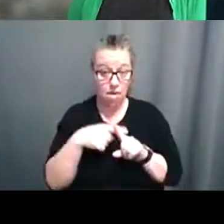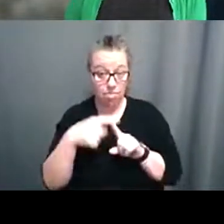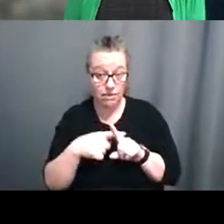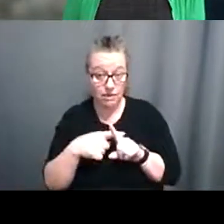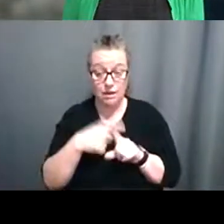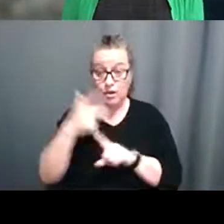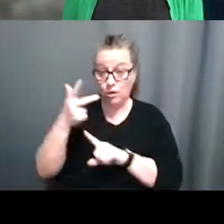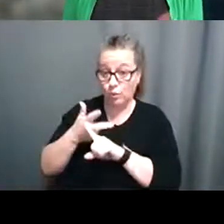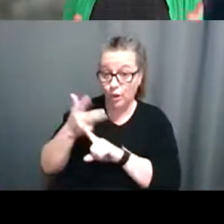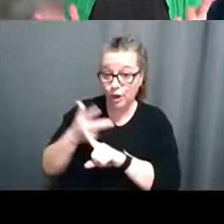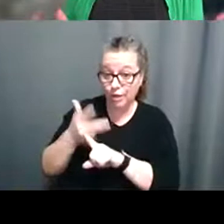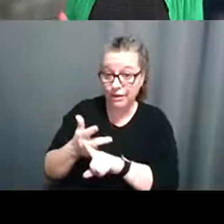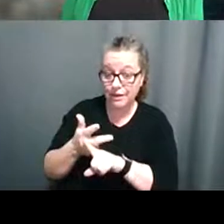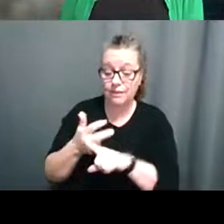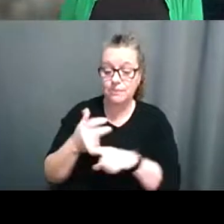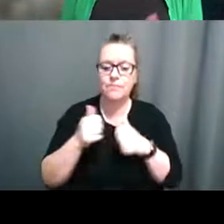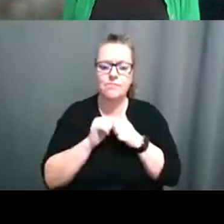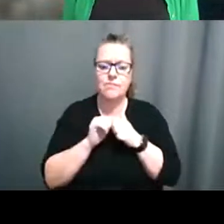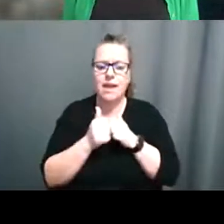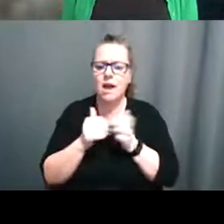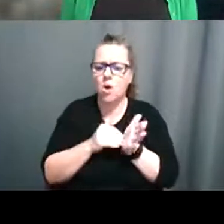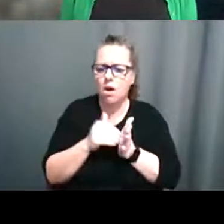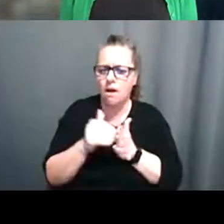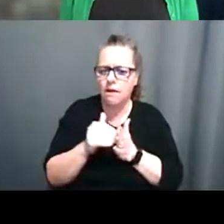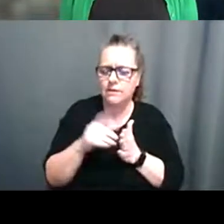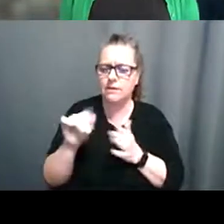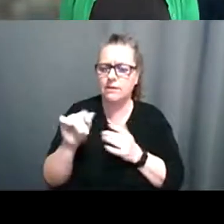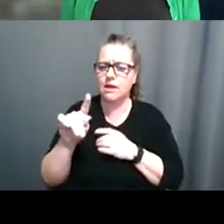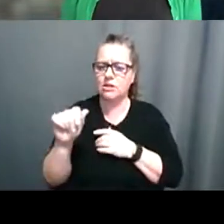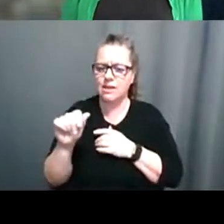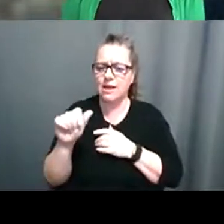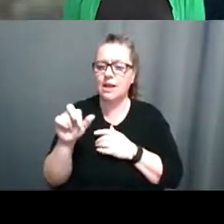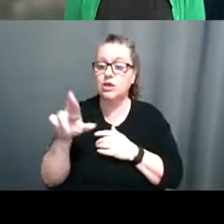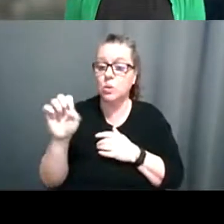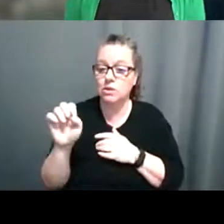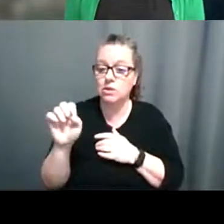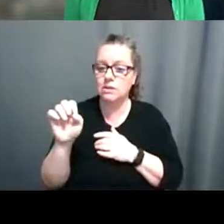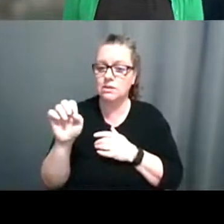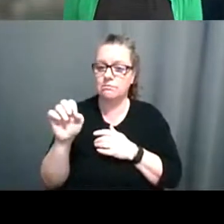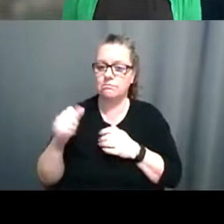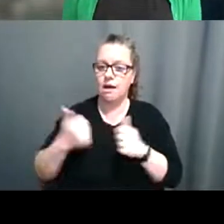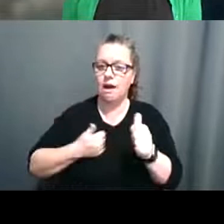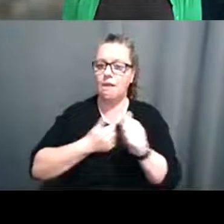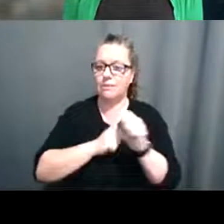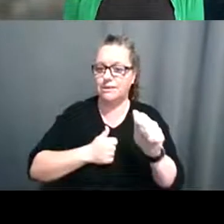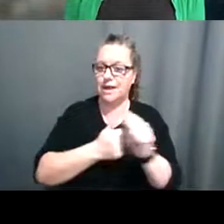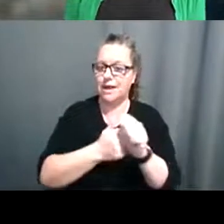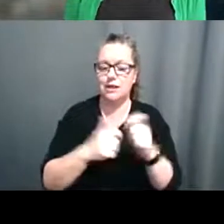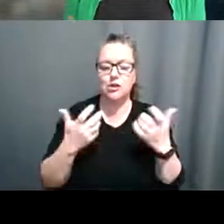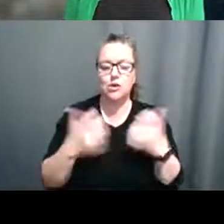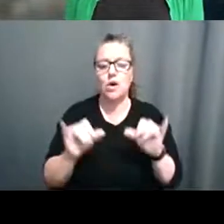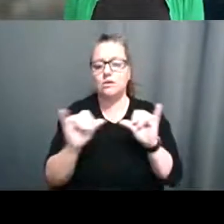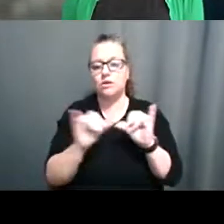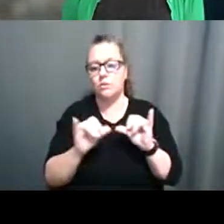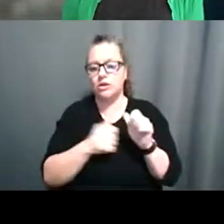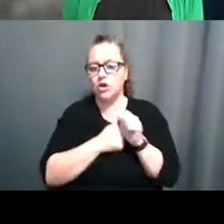quarterly? And how often are data sources regularly updated? You don't want to measure or track